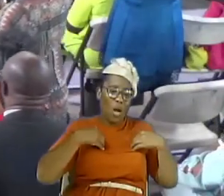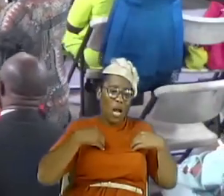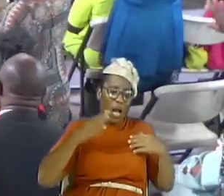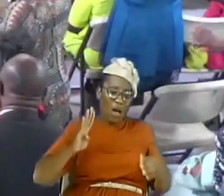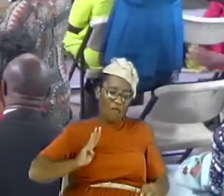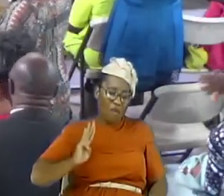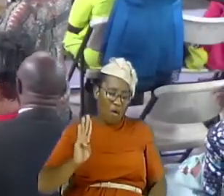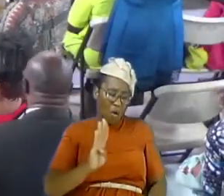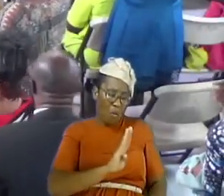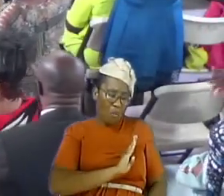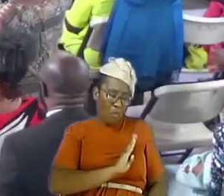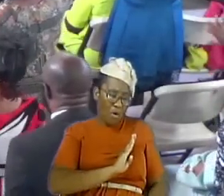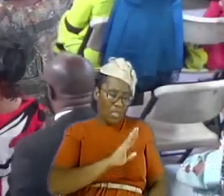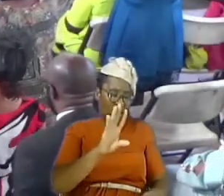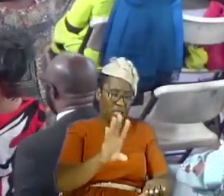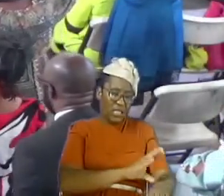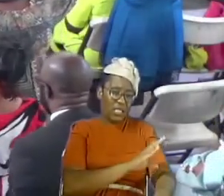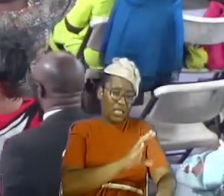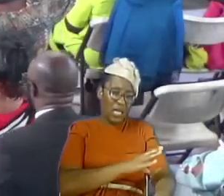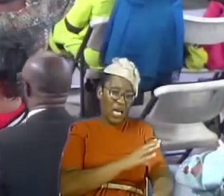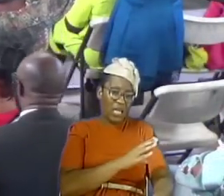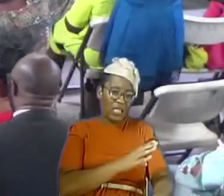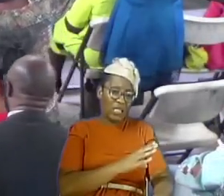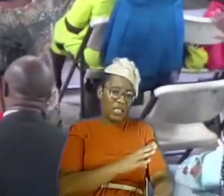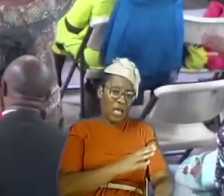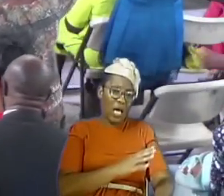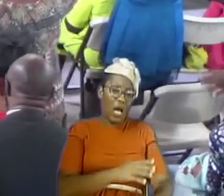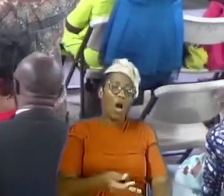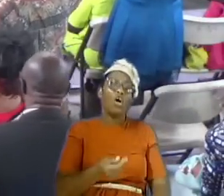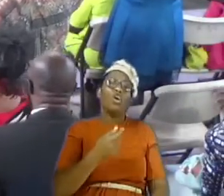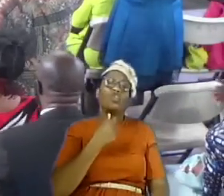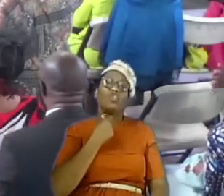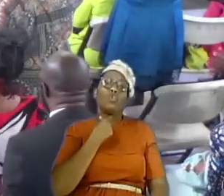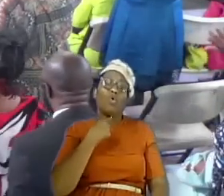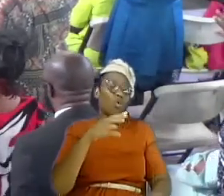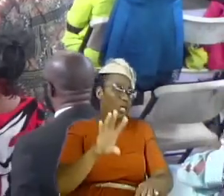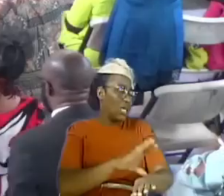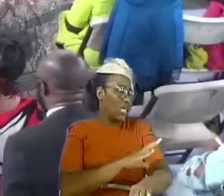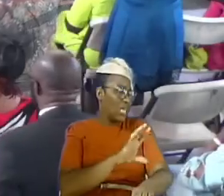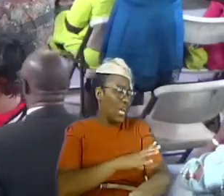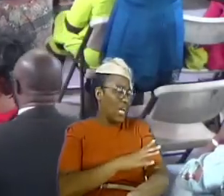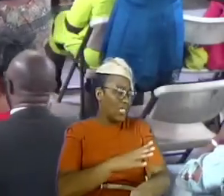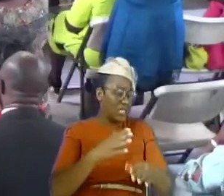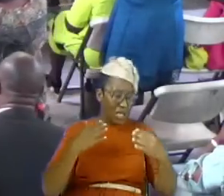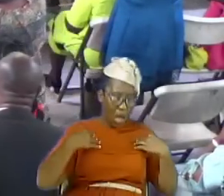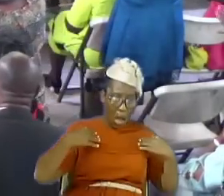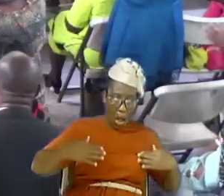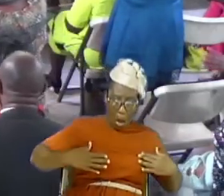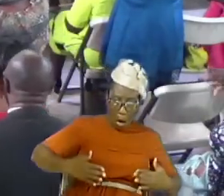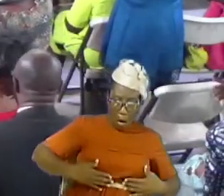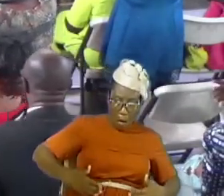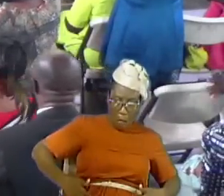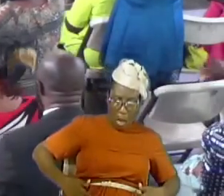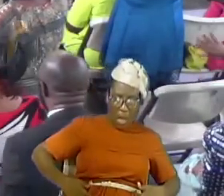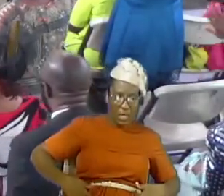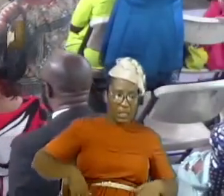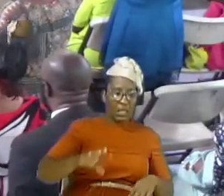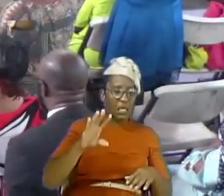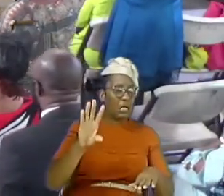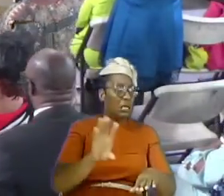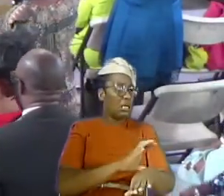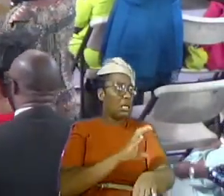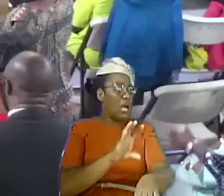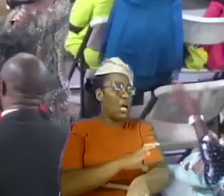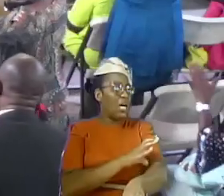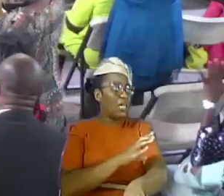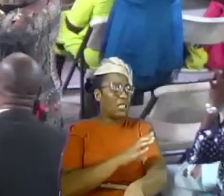I present them to you, God, as you look at the people with compassion, mighty God. The Bible said, you were moved, oh my God. And so